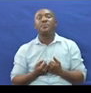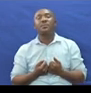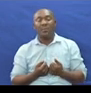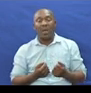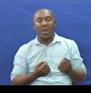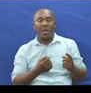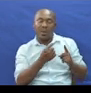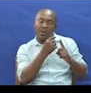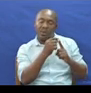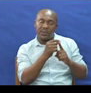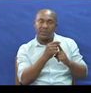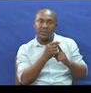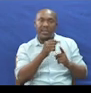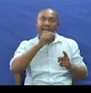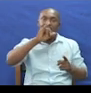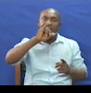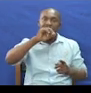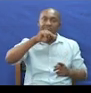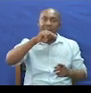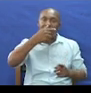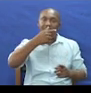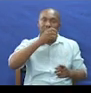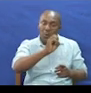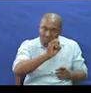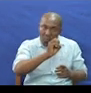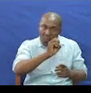the words were into,